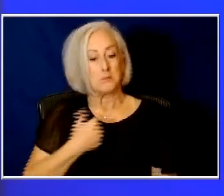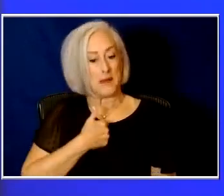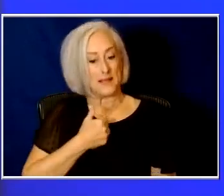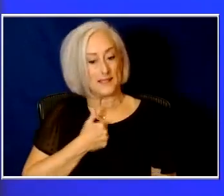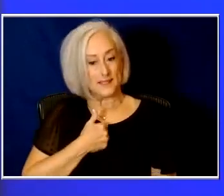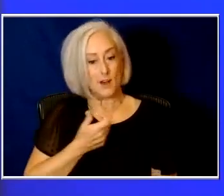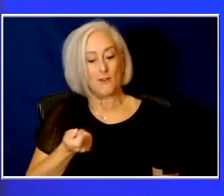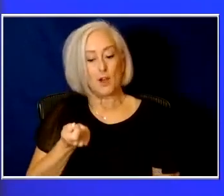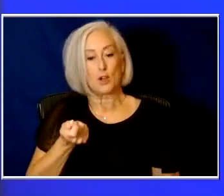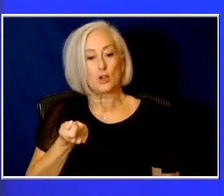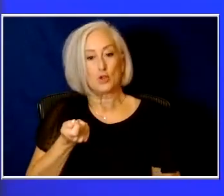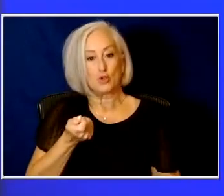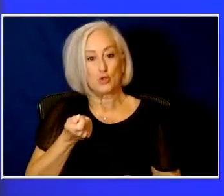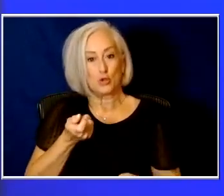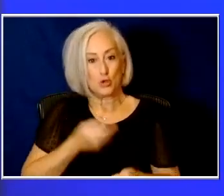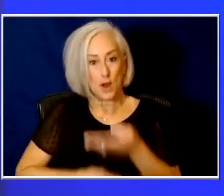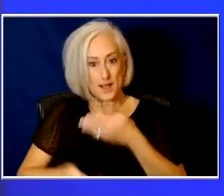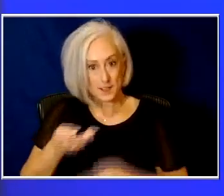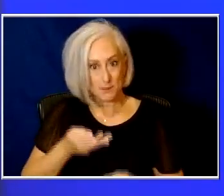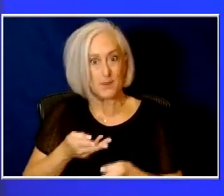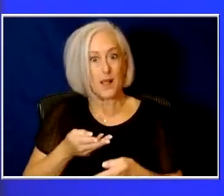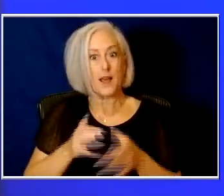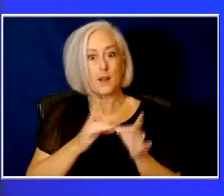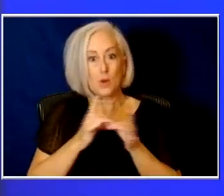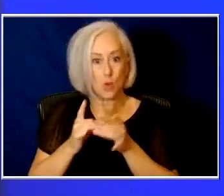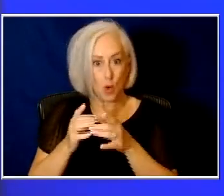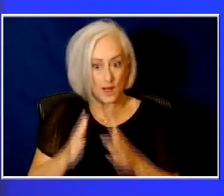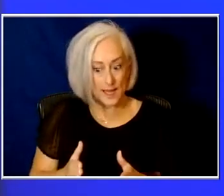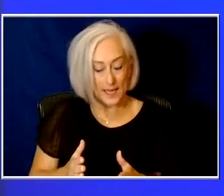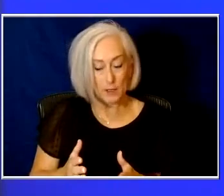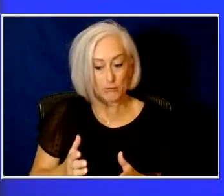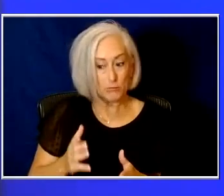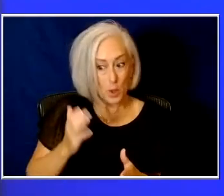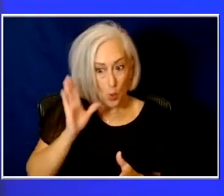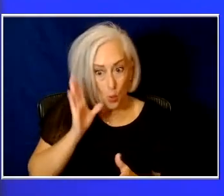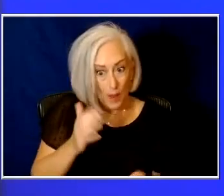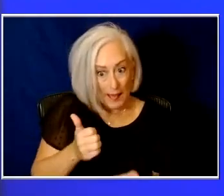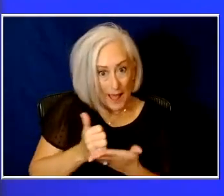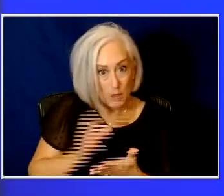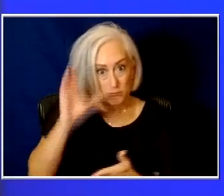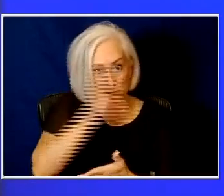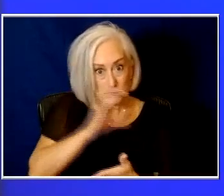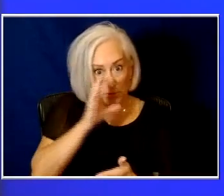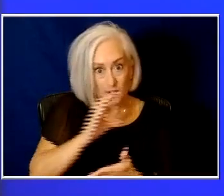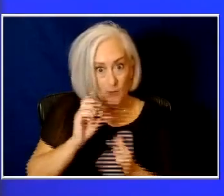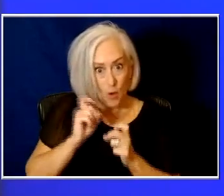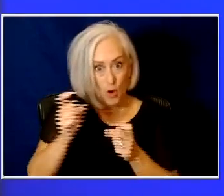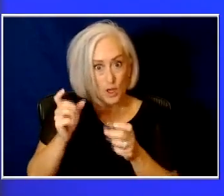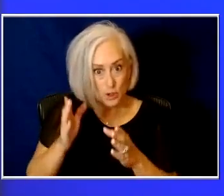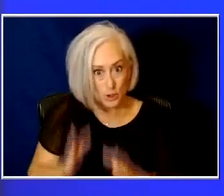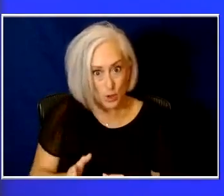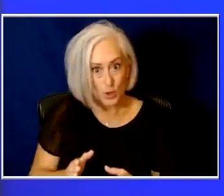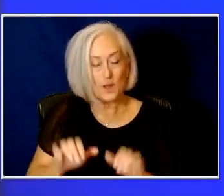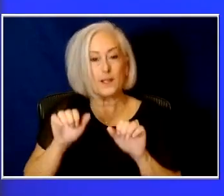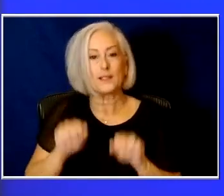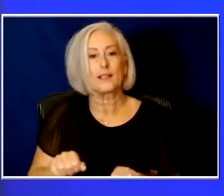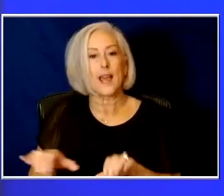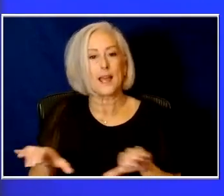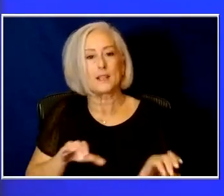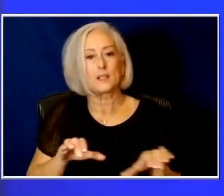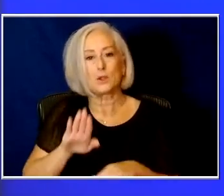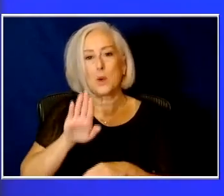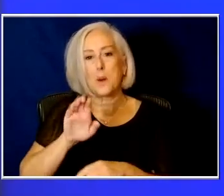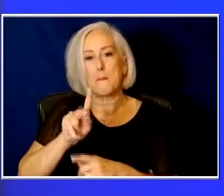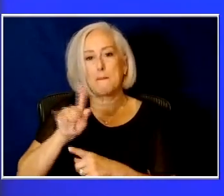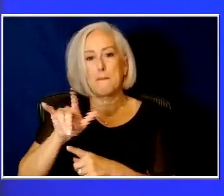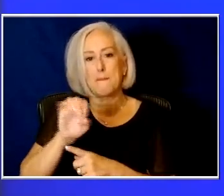one. And then the process is somewhat simple in that they can do a buccal swab, which is swabbing their cheek, or we